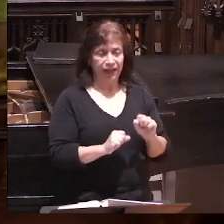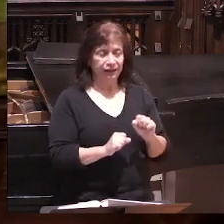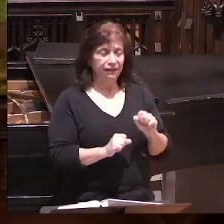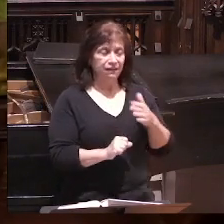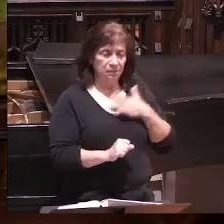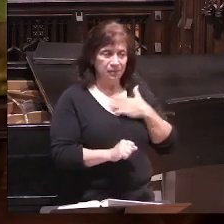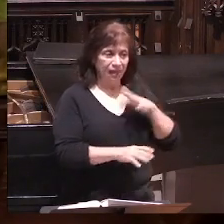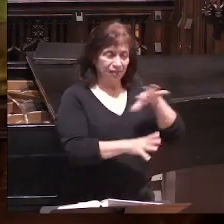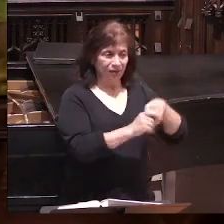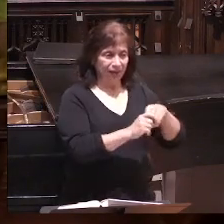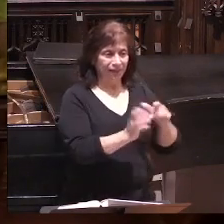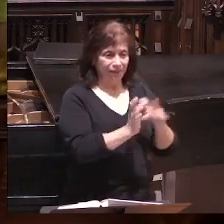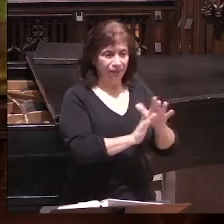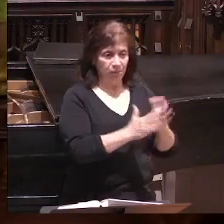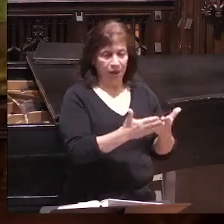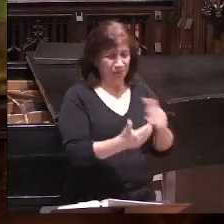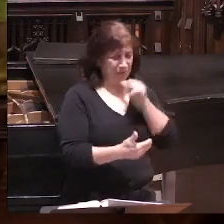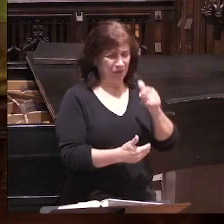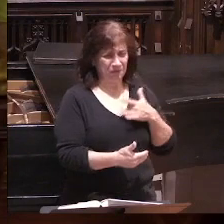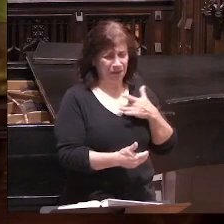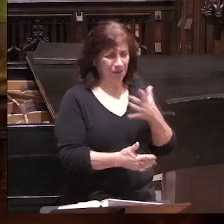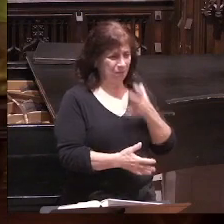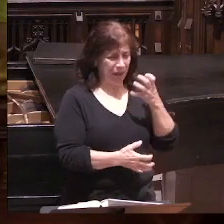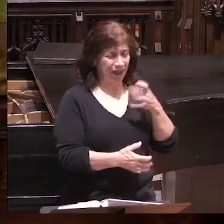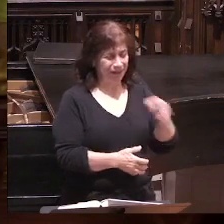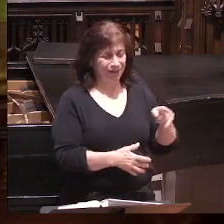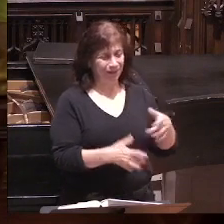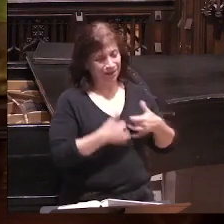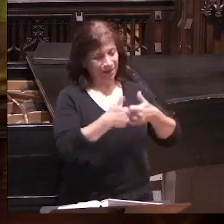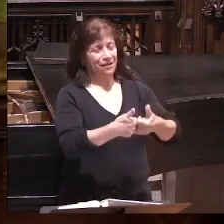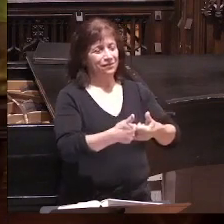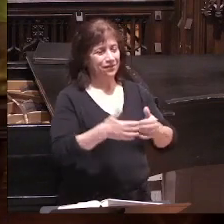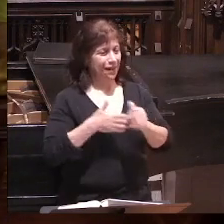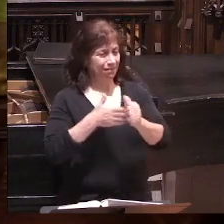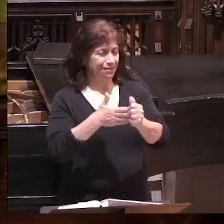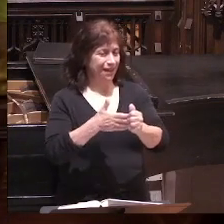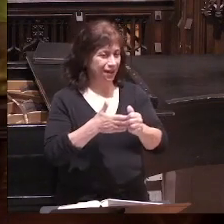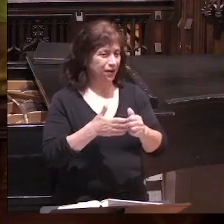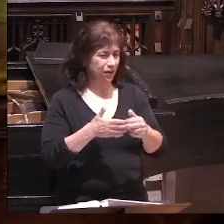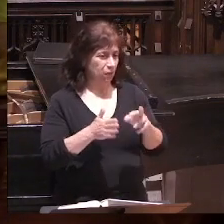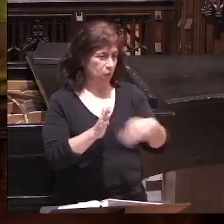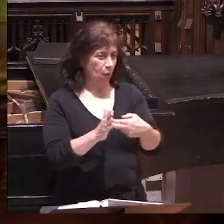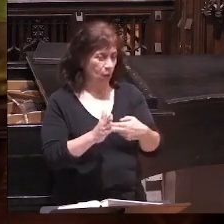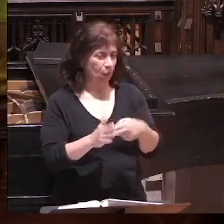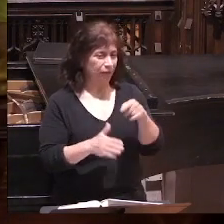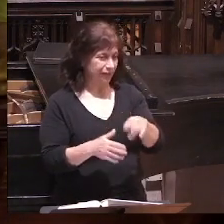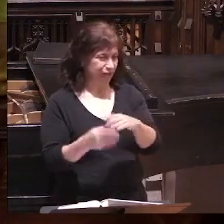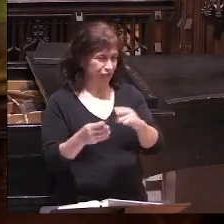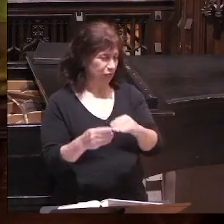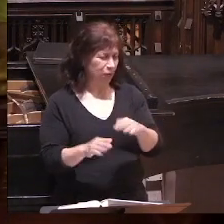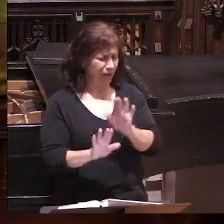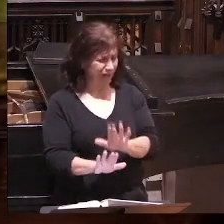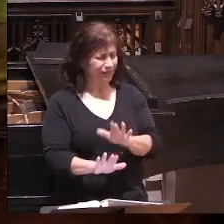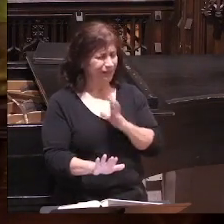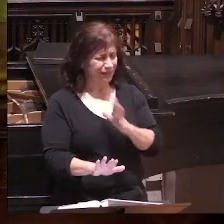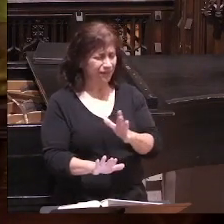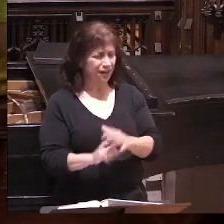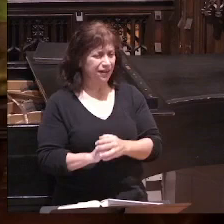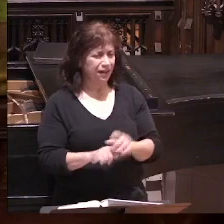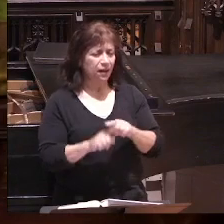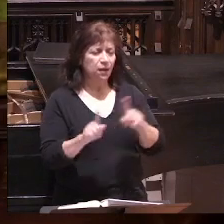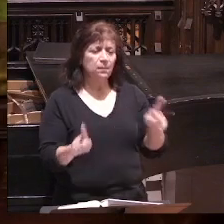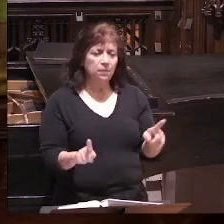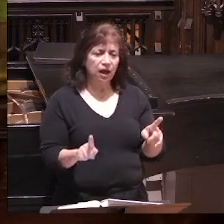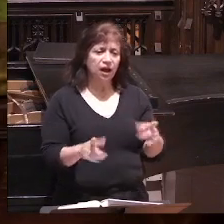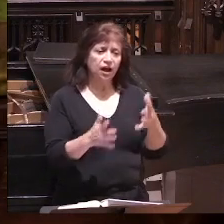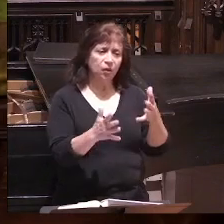mad that Esther gets the Oscar for her leading role in this story. But what I